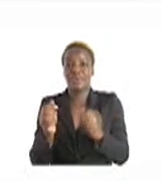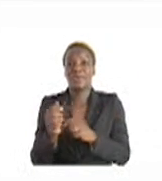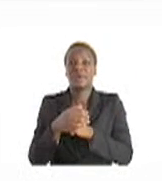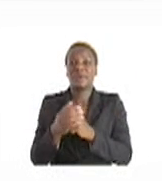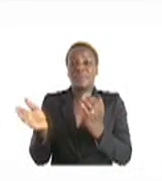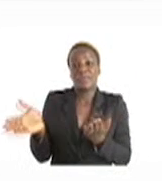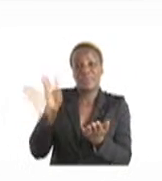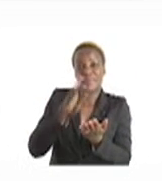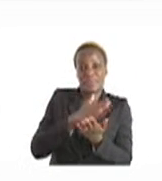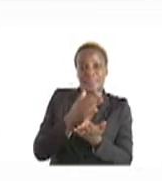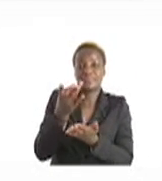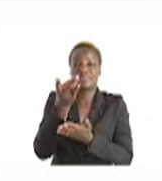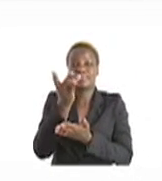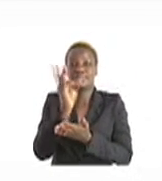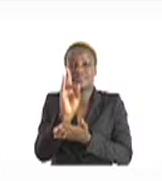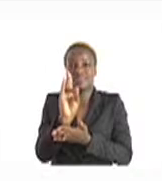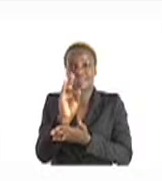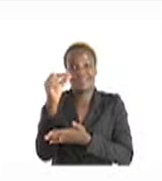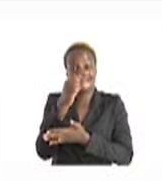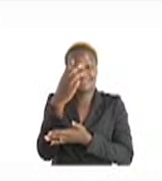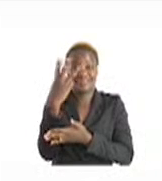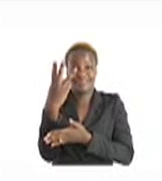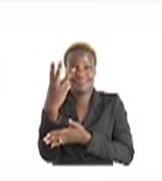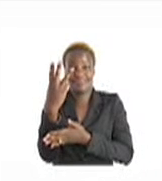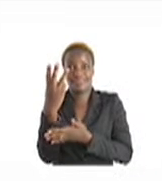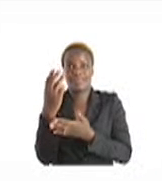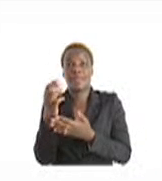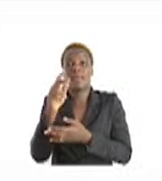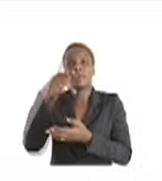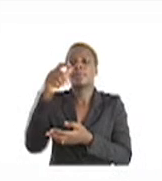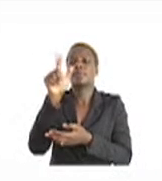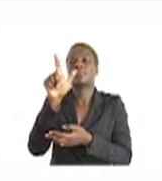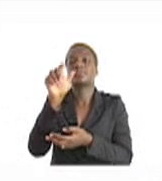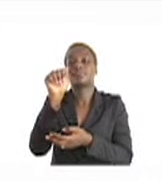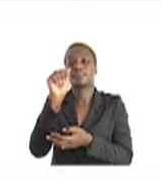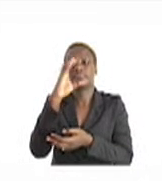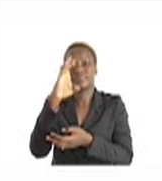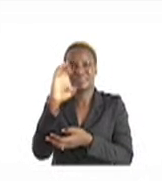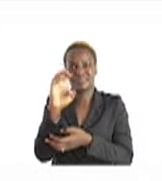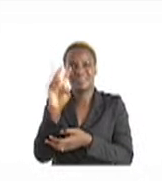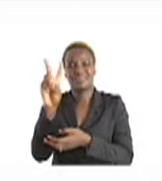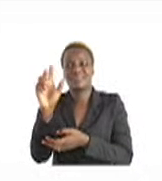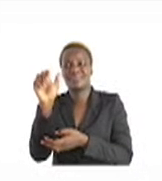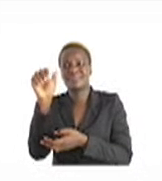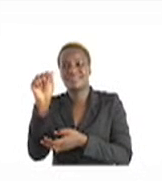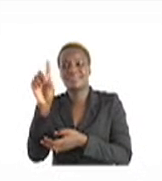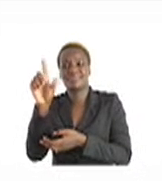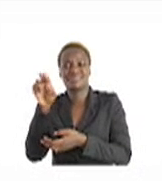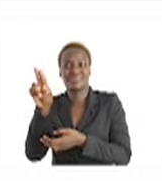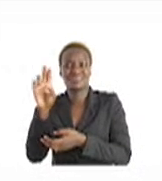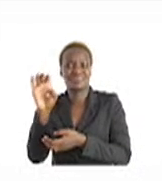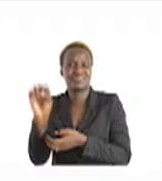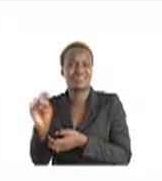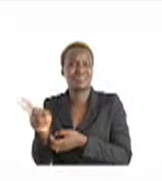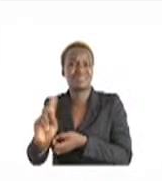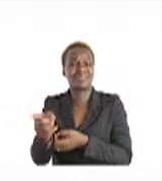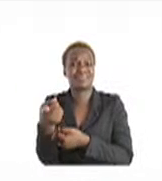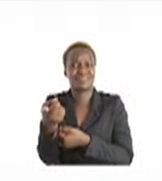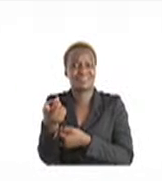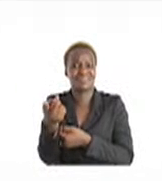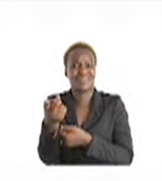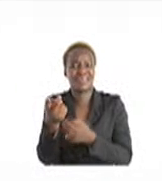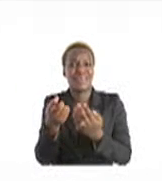On grade 3 level, we will look at the place values. But what are place values? Place values is